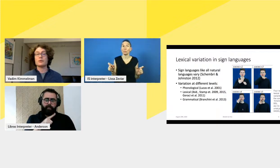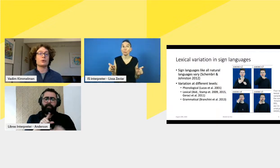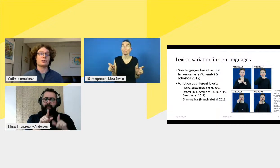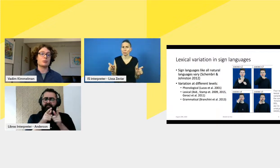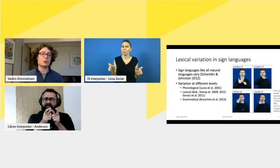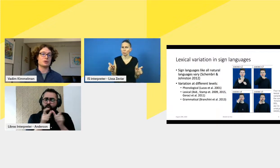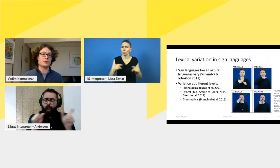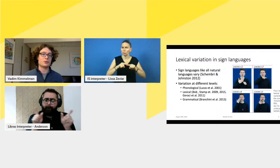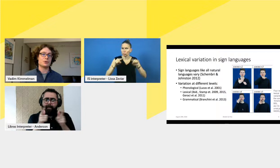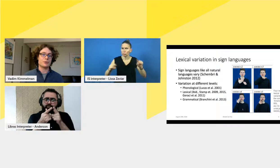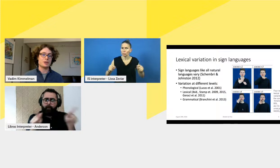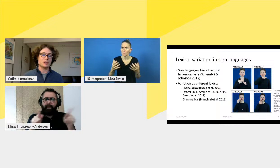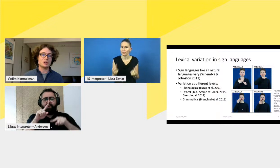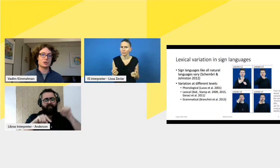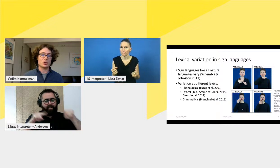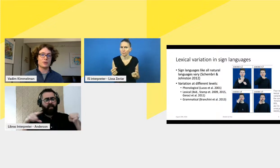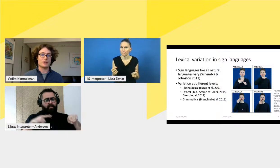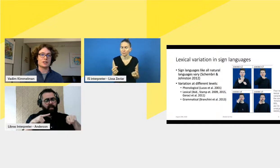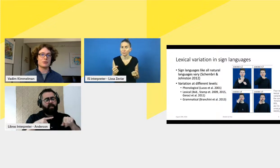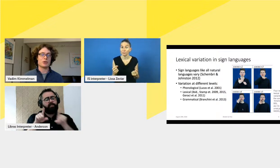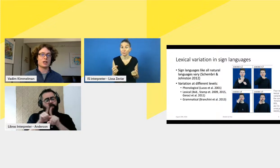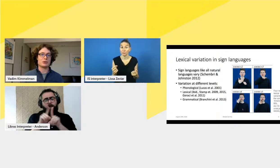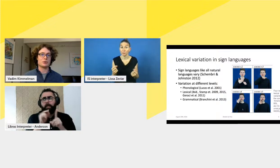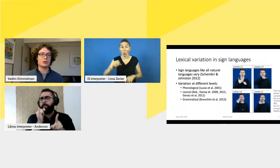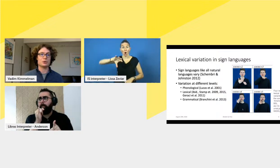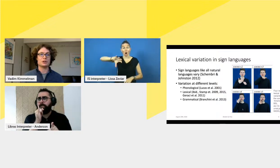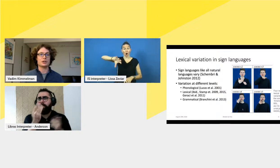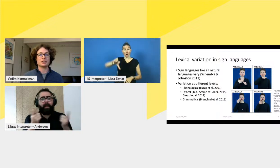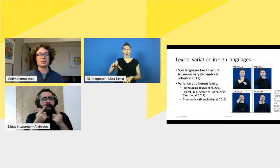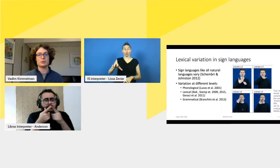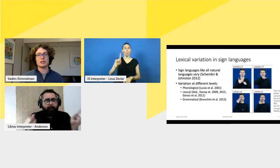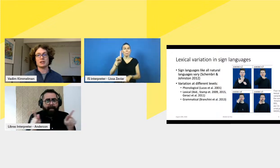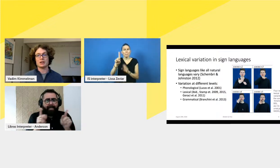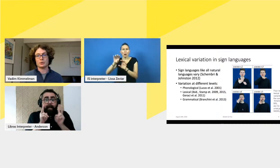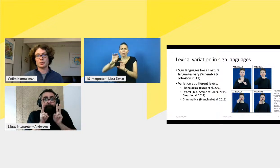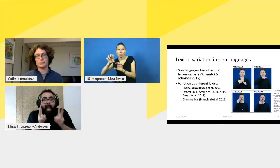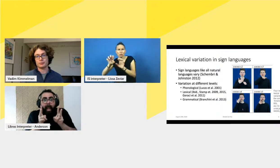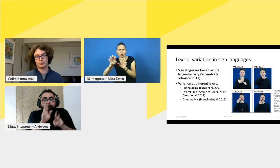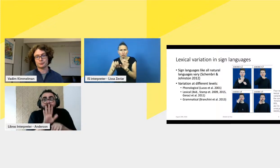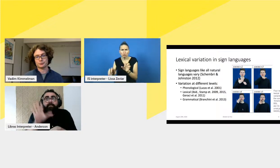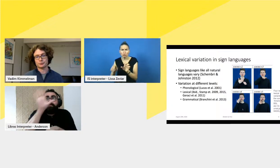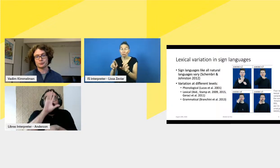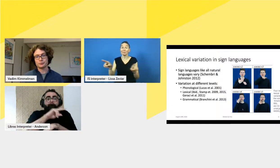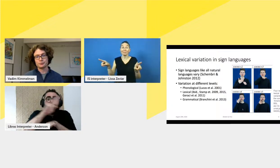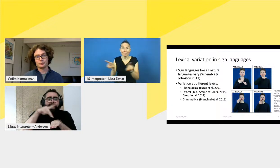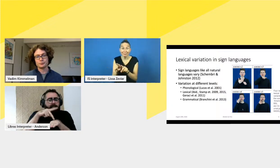same in, for example, different regions of the same country using the same sign language.